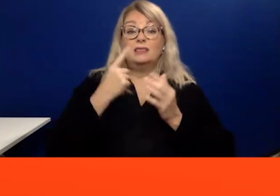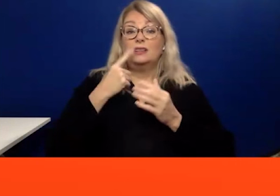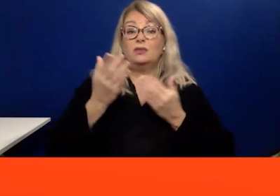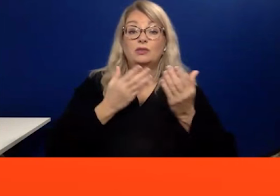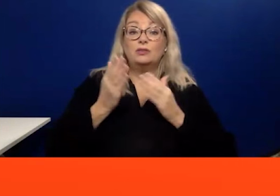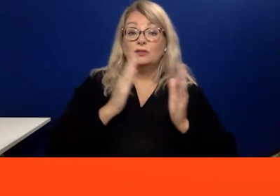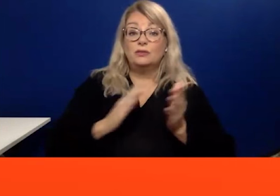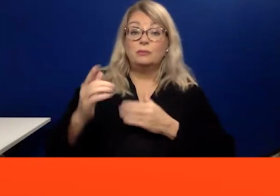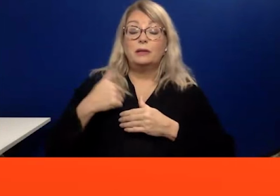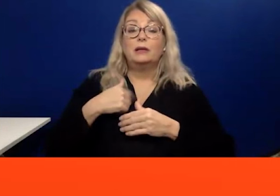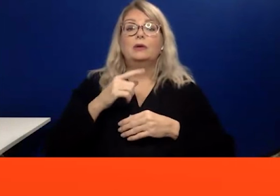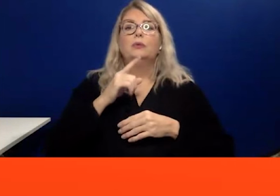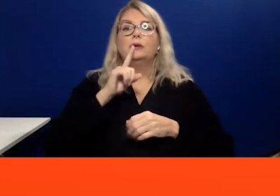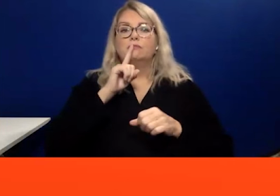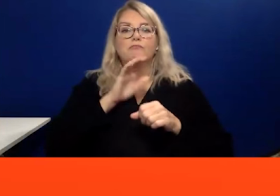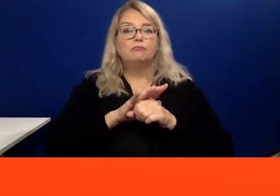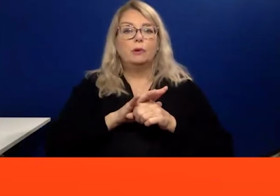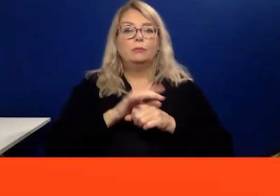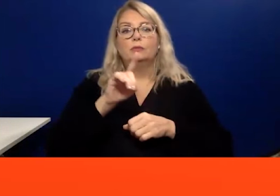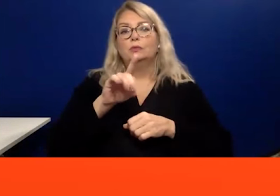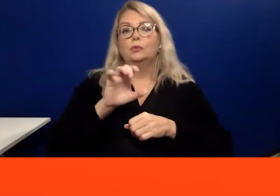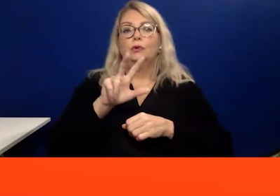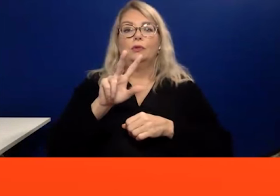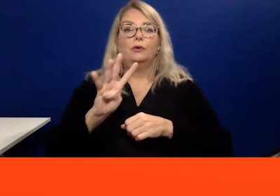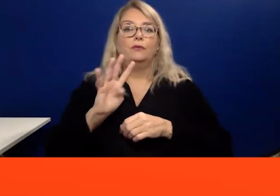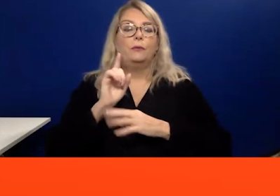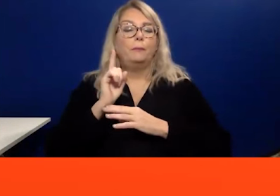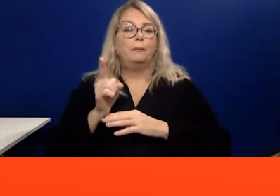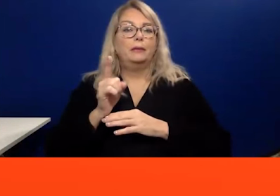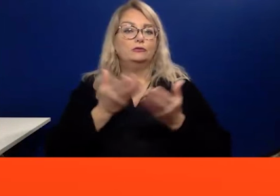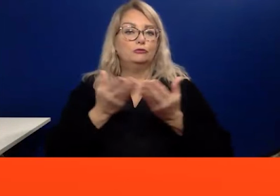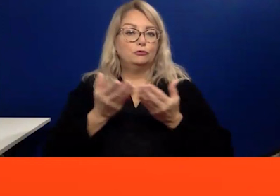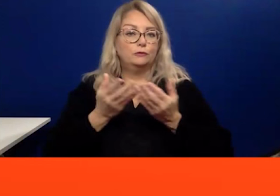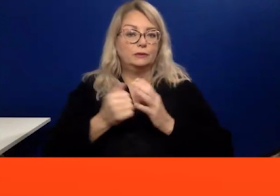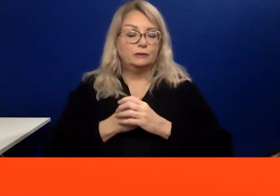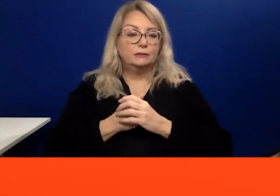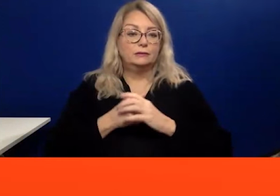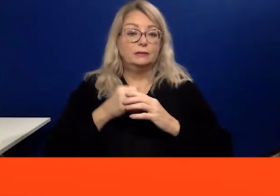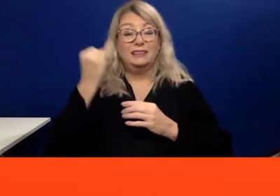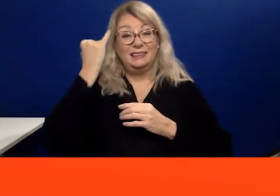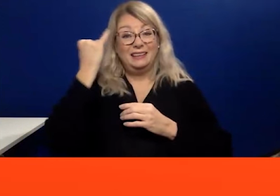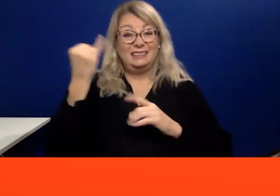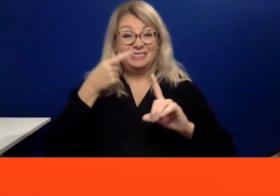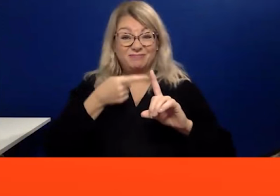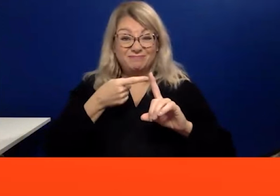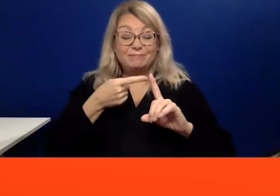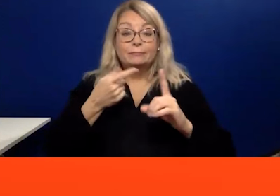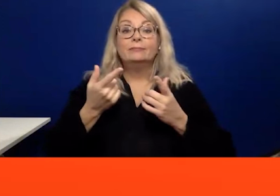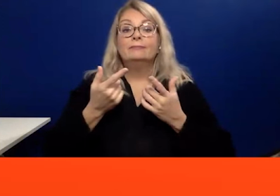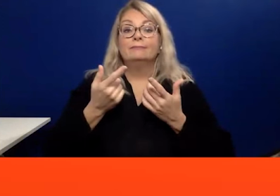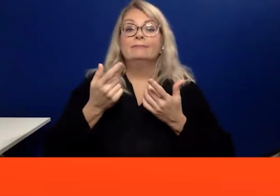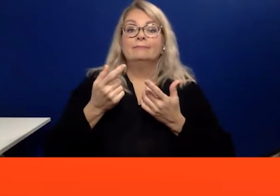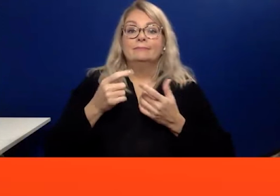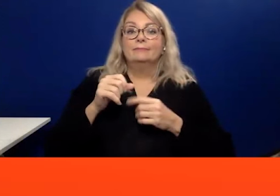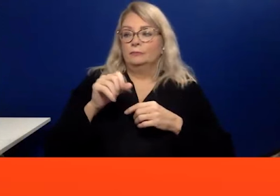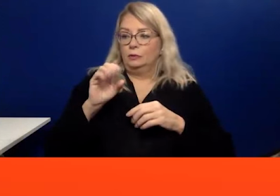guarantee 144 minutes service. So now the idea was, hey, we're going to have to jockey some technicians around.